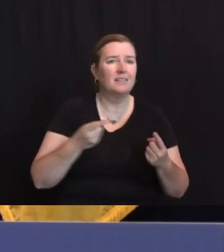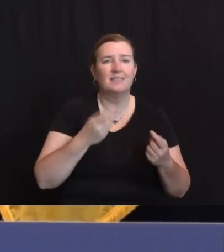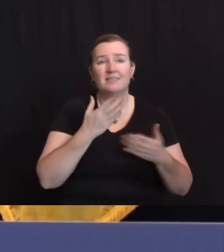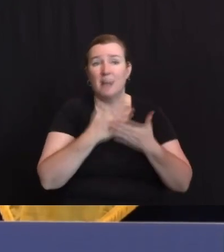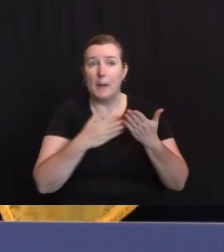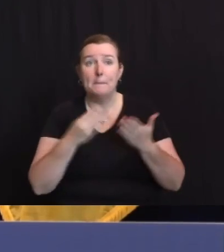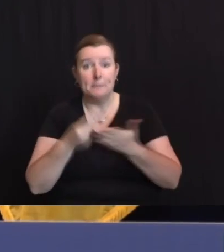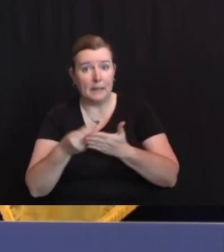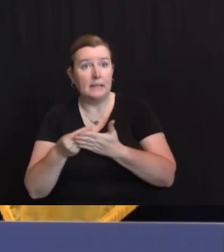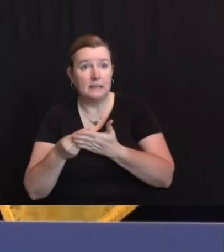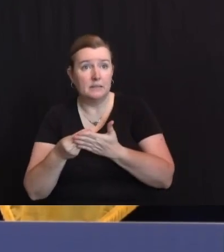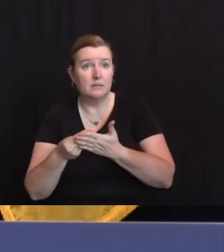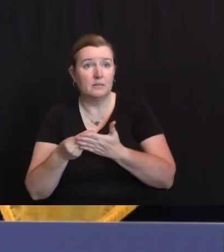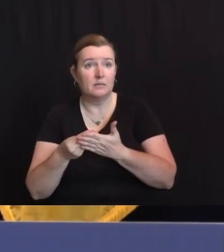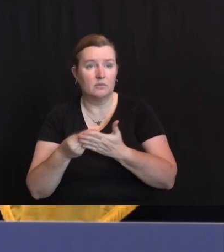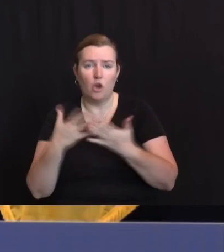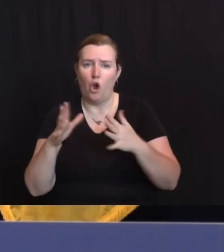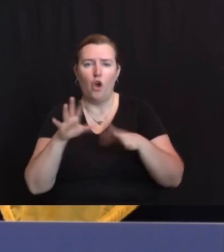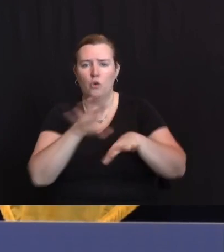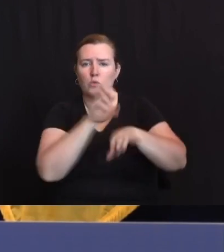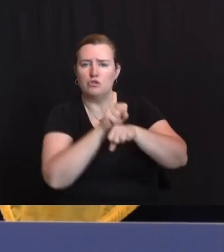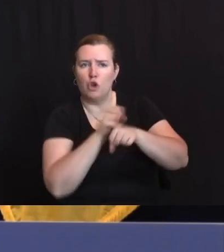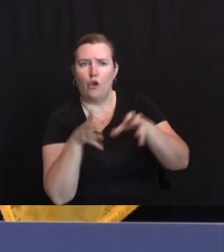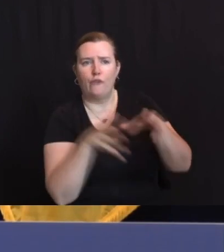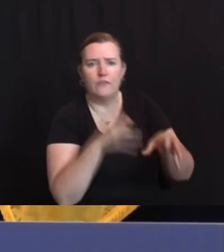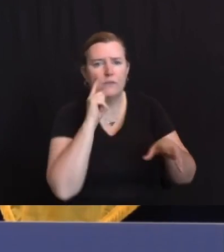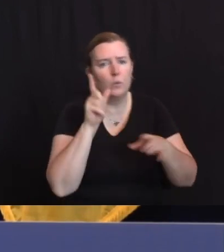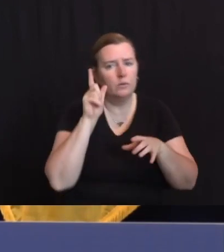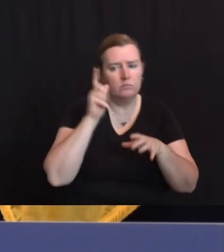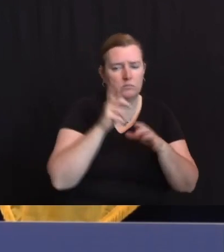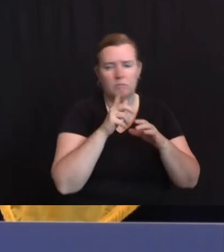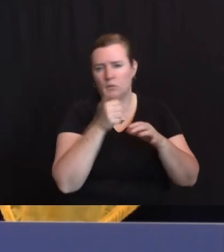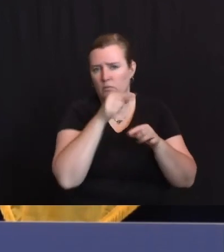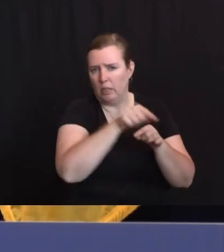being in the process of being drawn down, or for a long